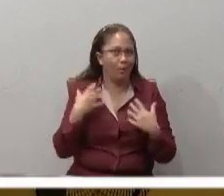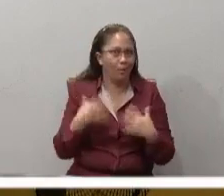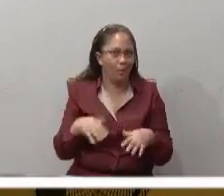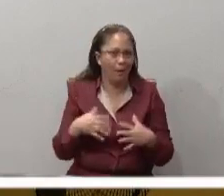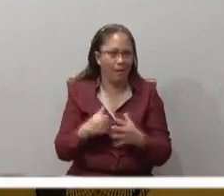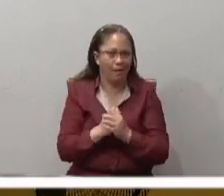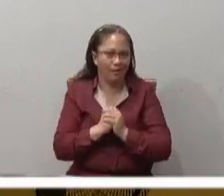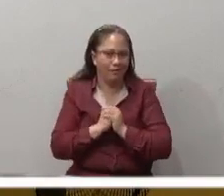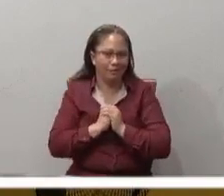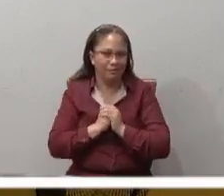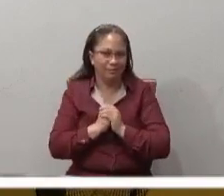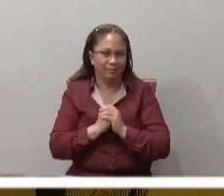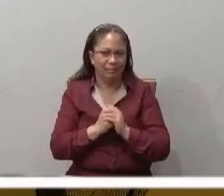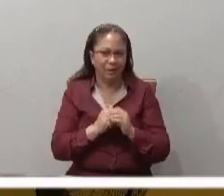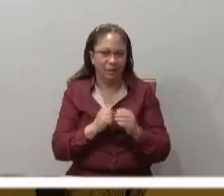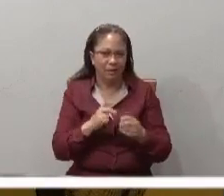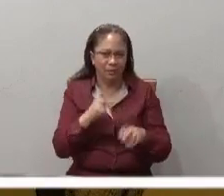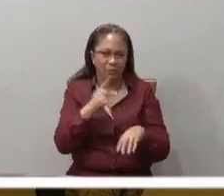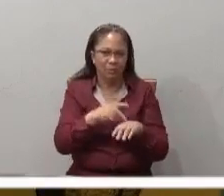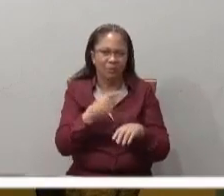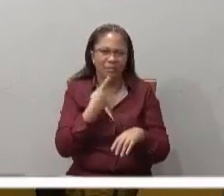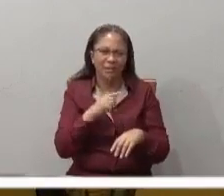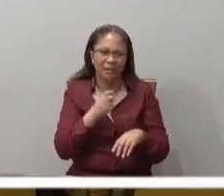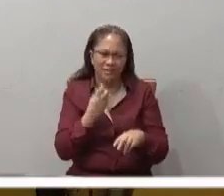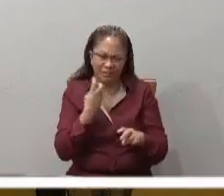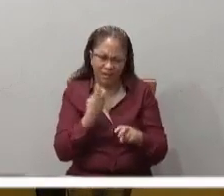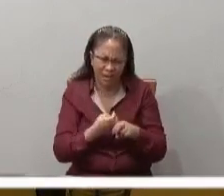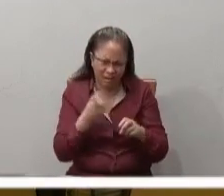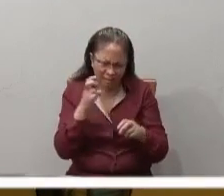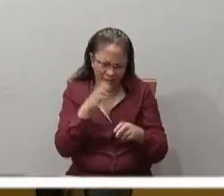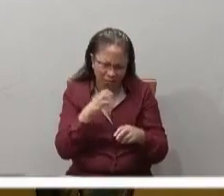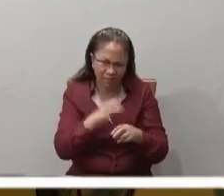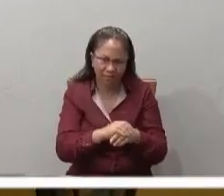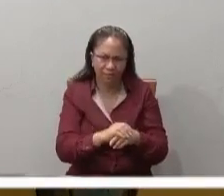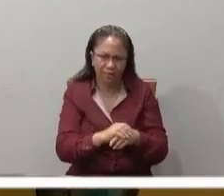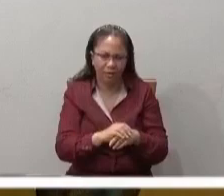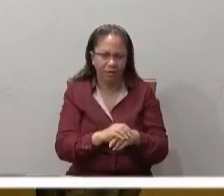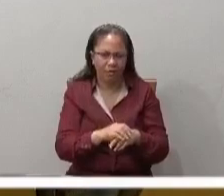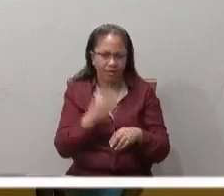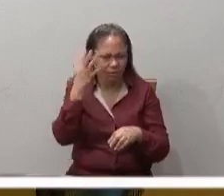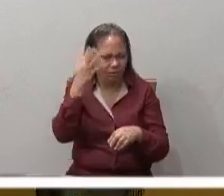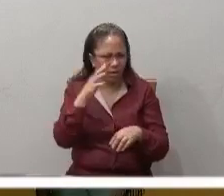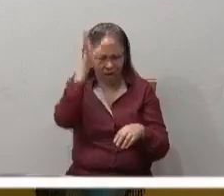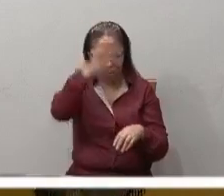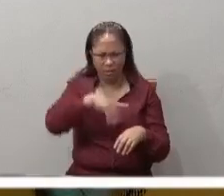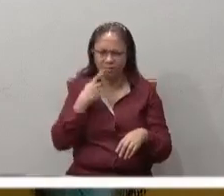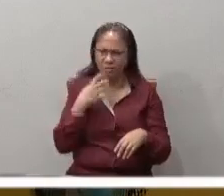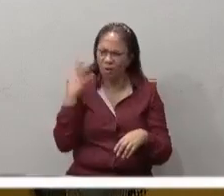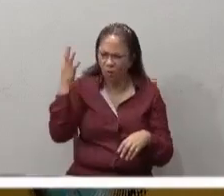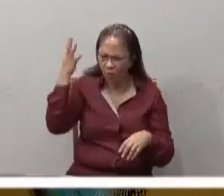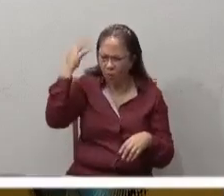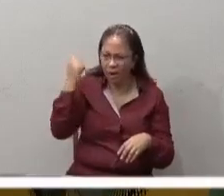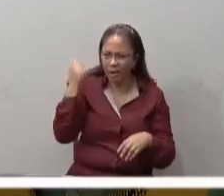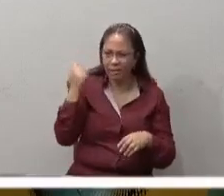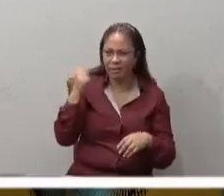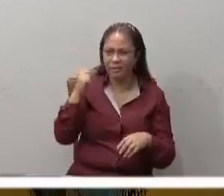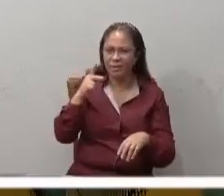it was hard to find, you see. He said, yeah, why is that? He said, you see, you only attended virtual mass, so we could only let you go to virtual